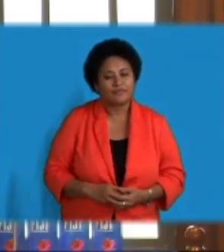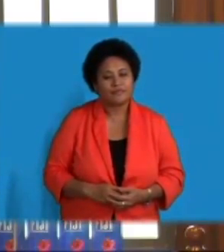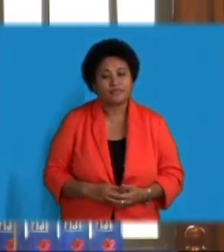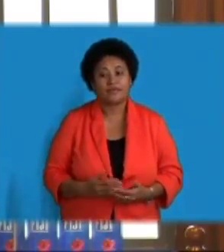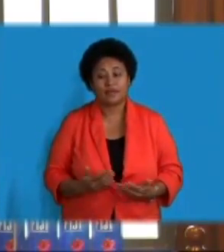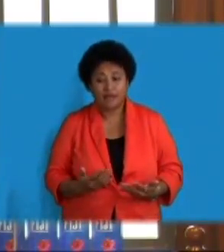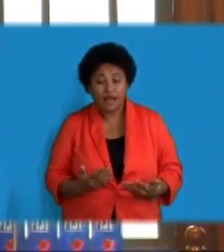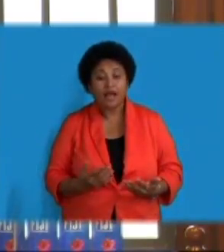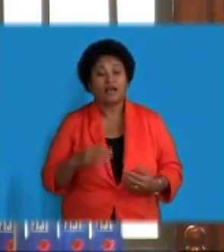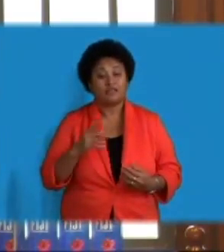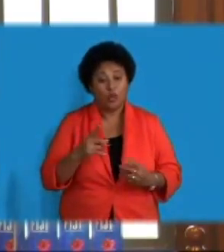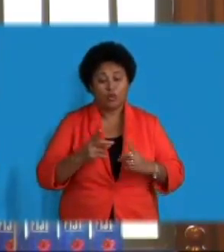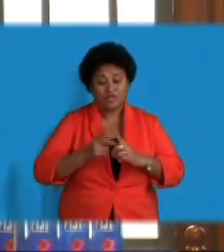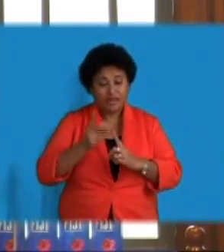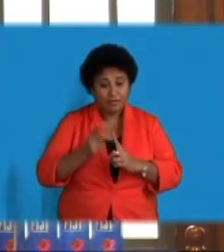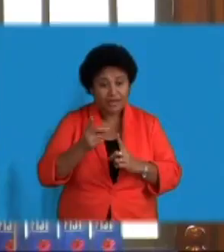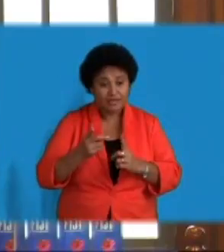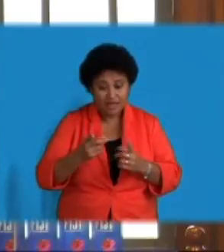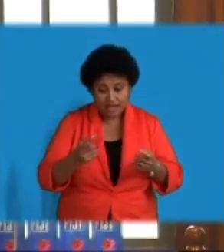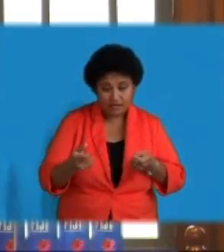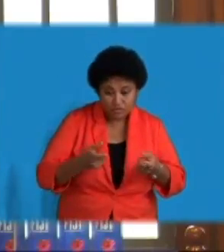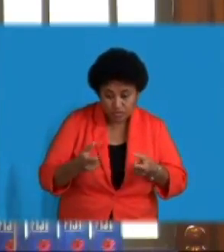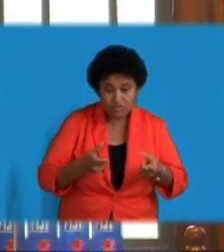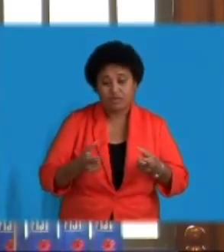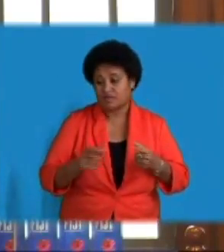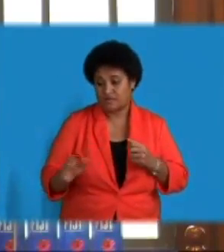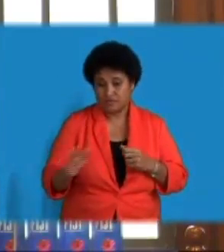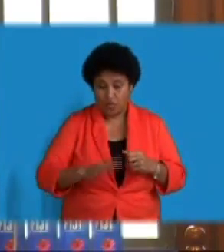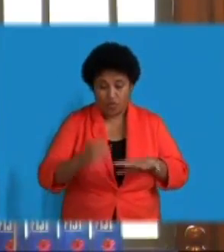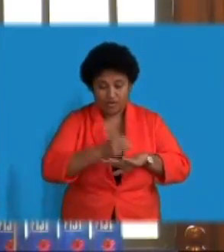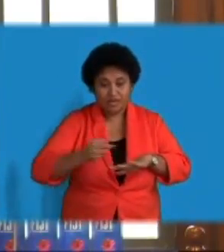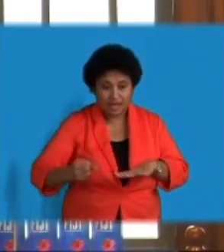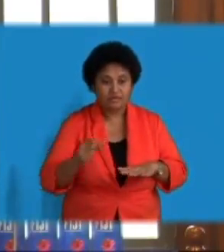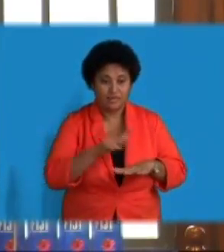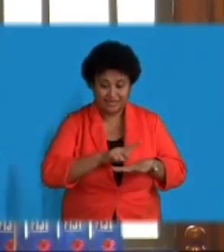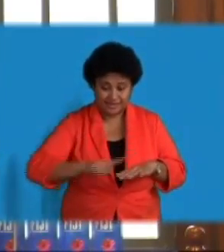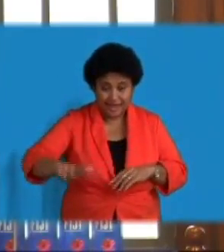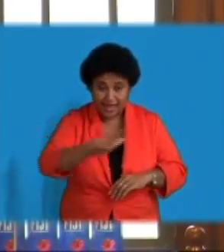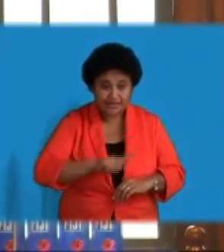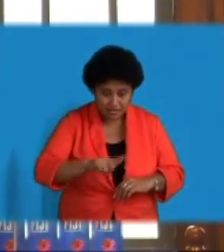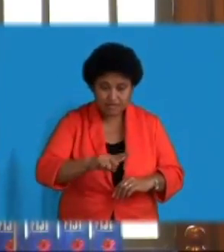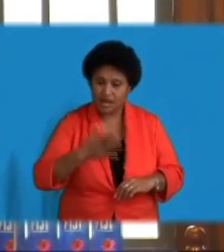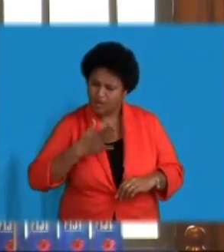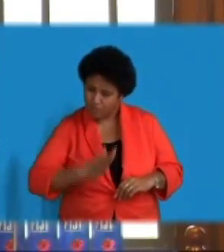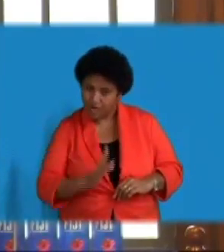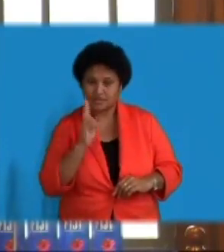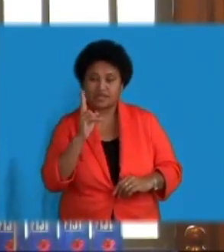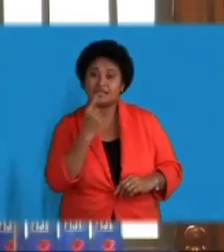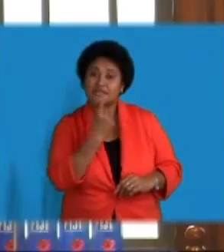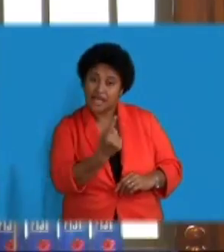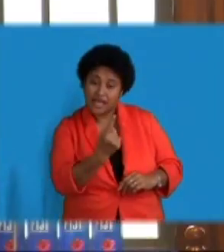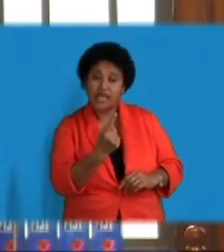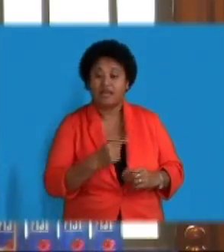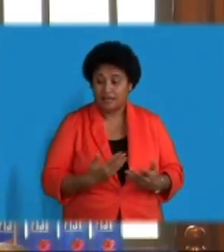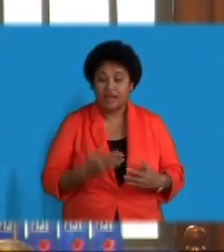On the development and management of all state land, Madam Speaker, I want to reiterate again that the core function